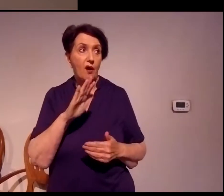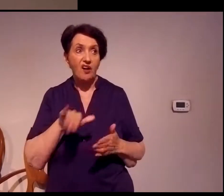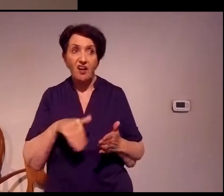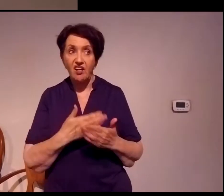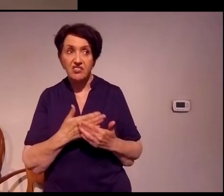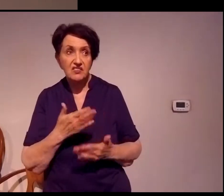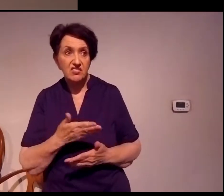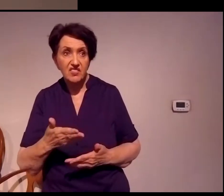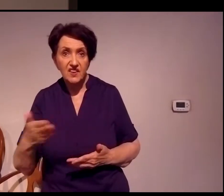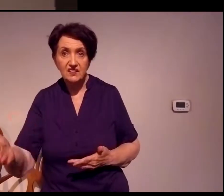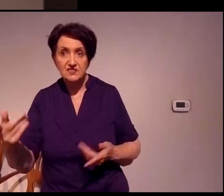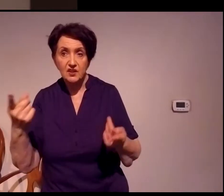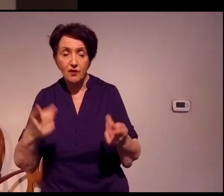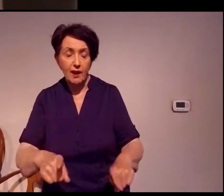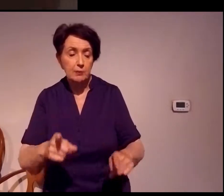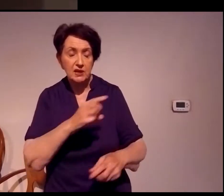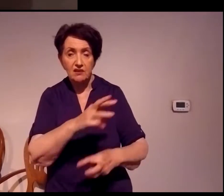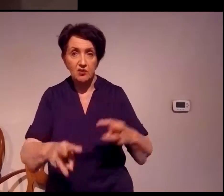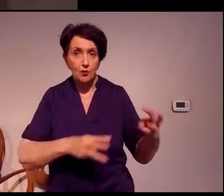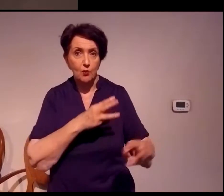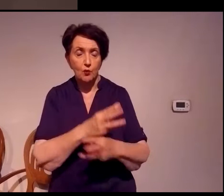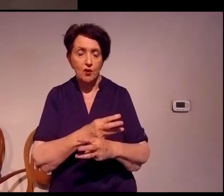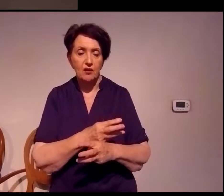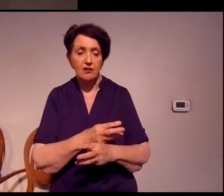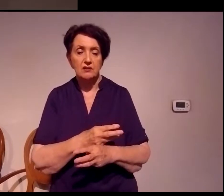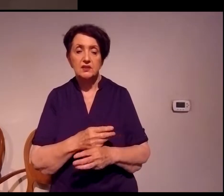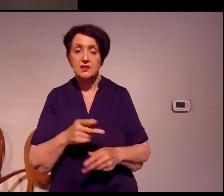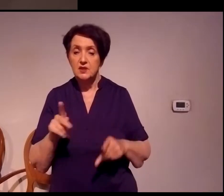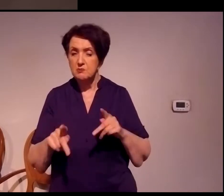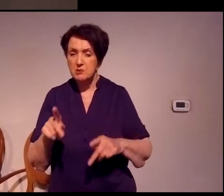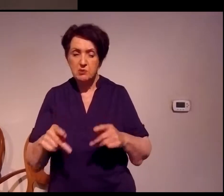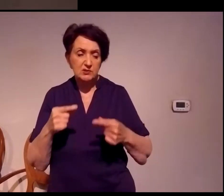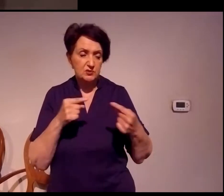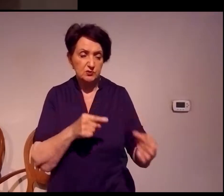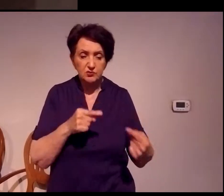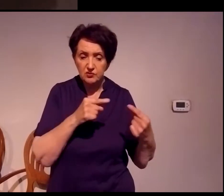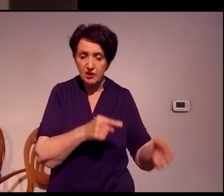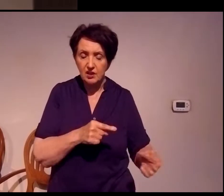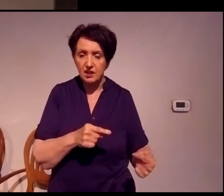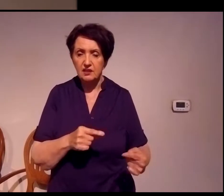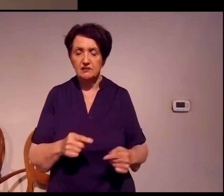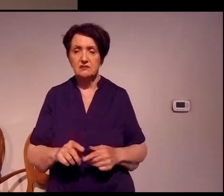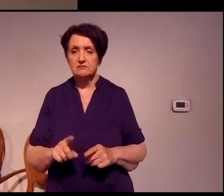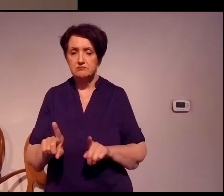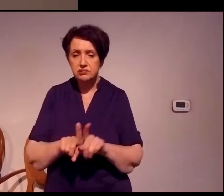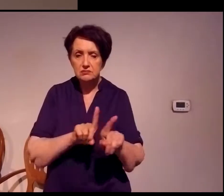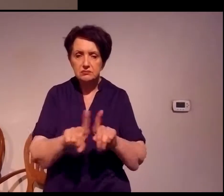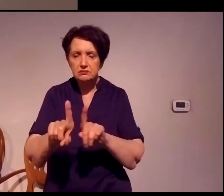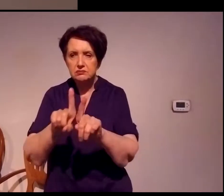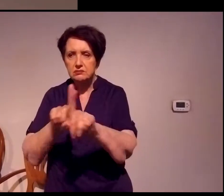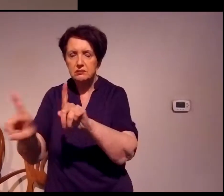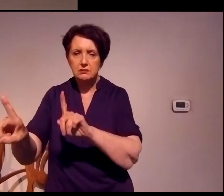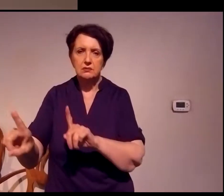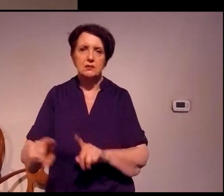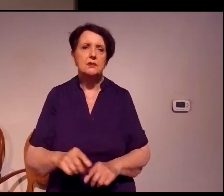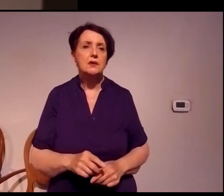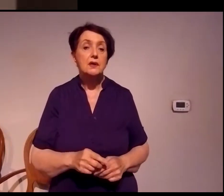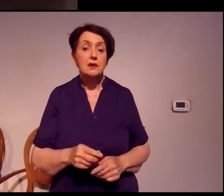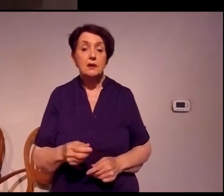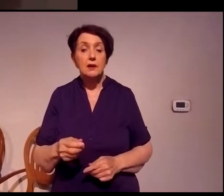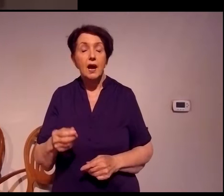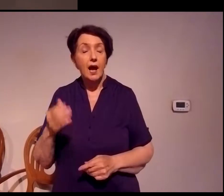world and leaders and people struggling and bumping up against each other. But what I want you to know is they are us.